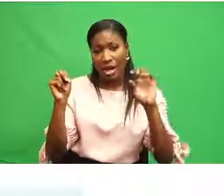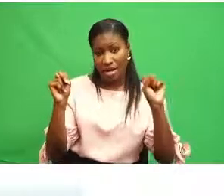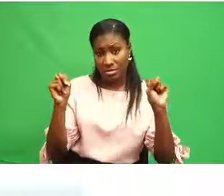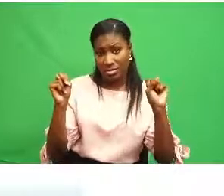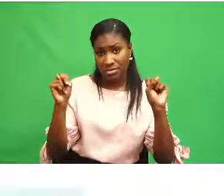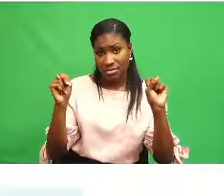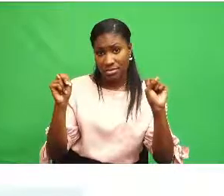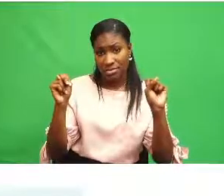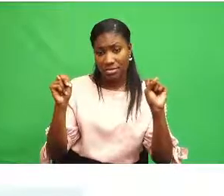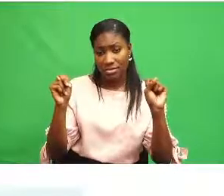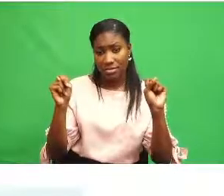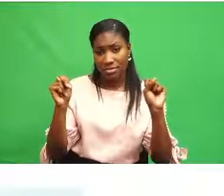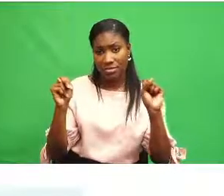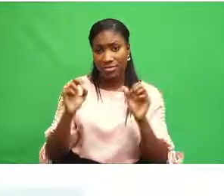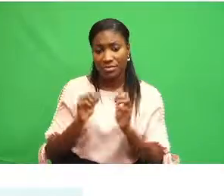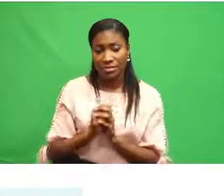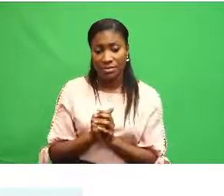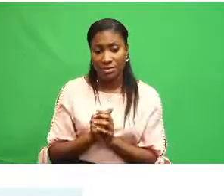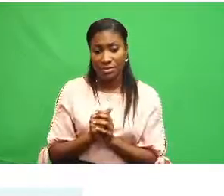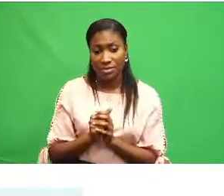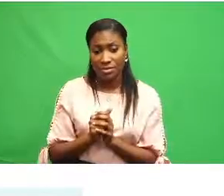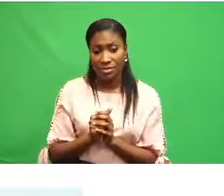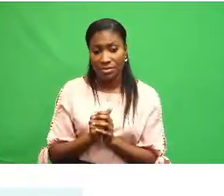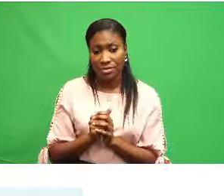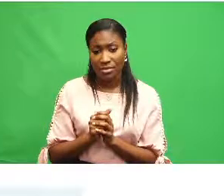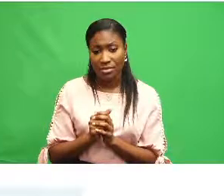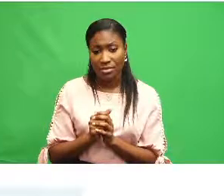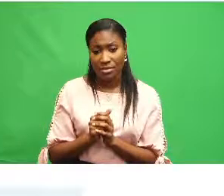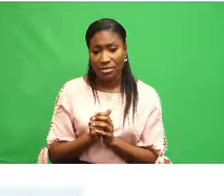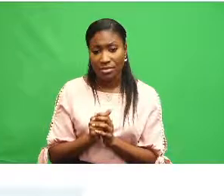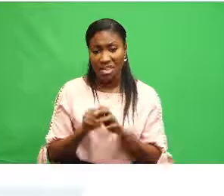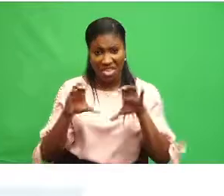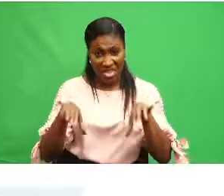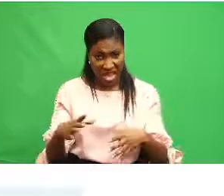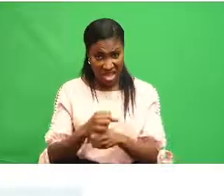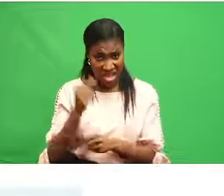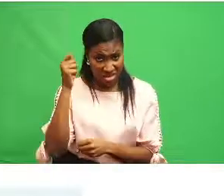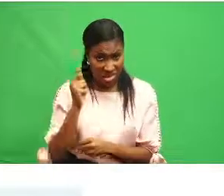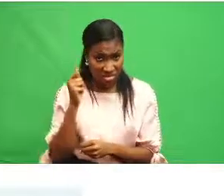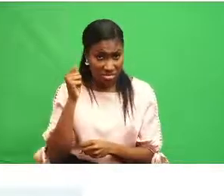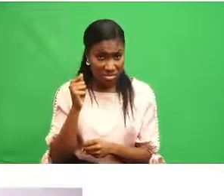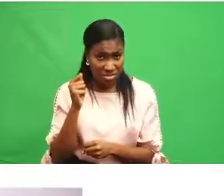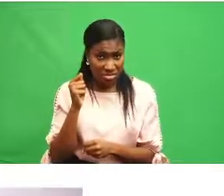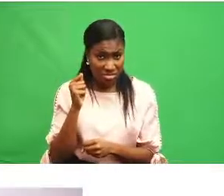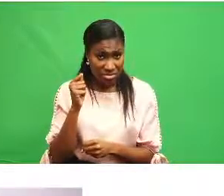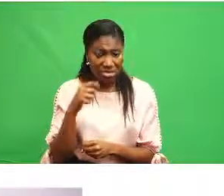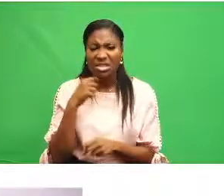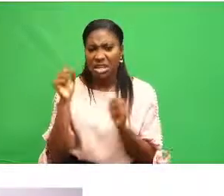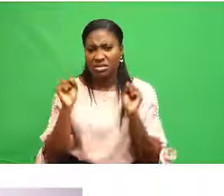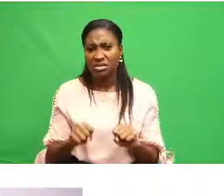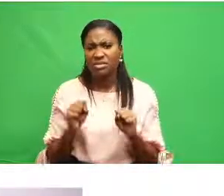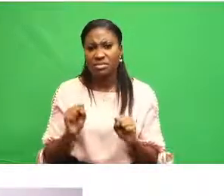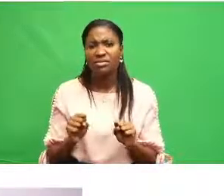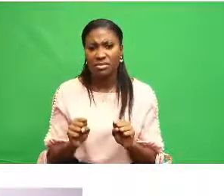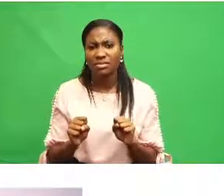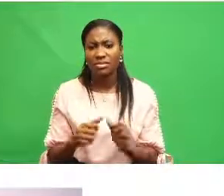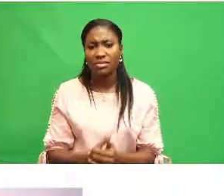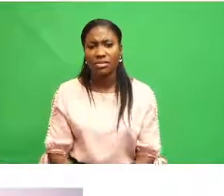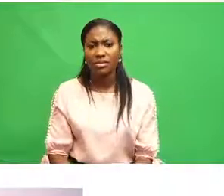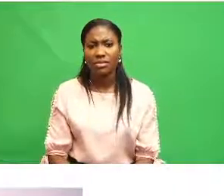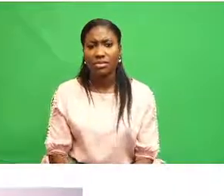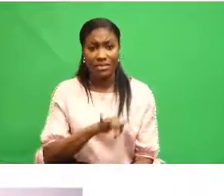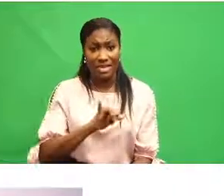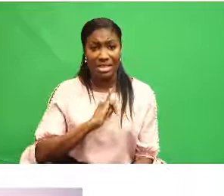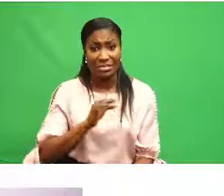are they in a position to receive a grant? Yes, as I said